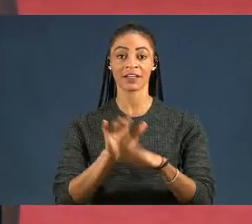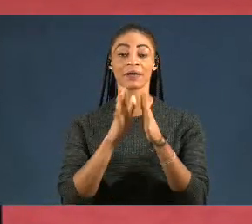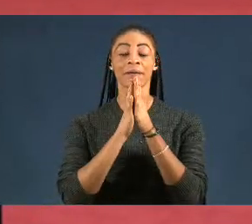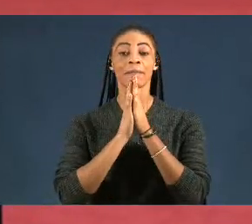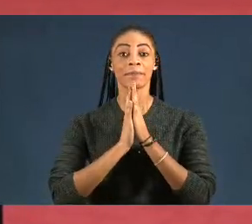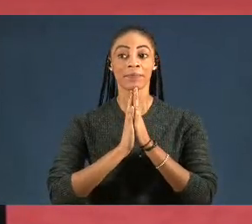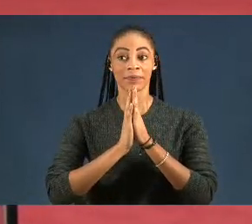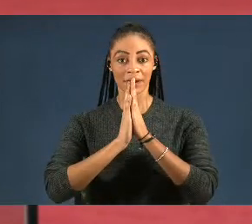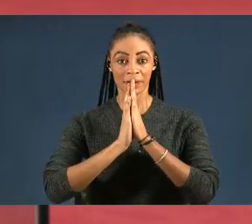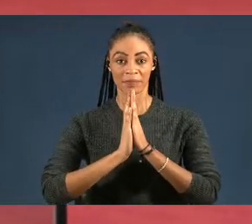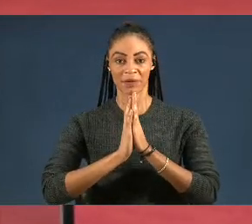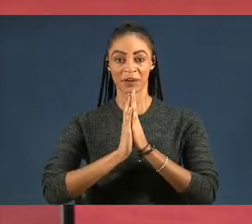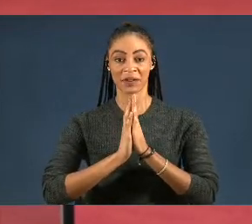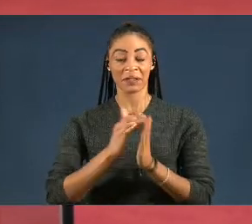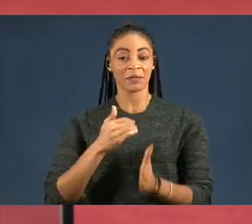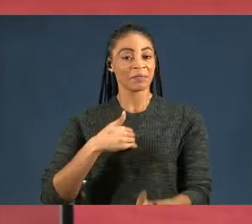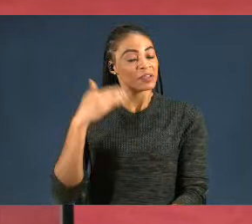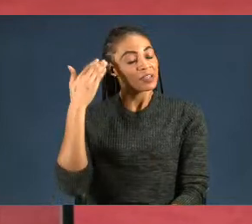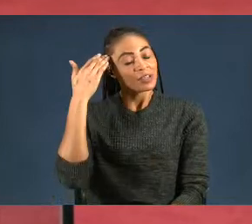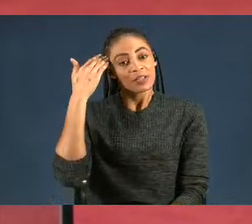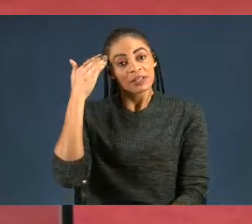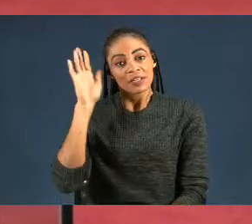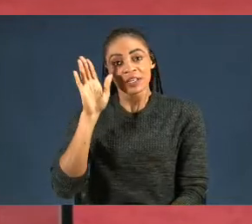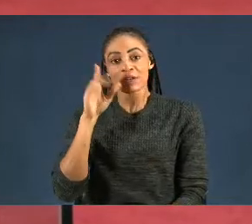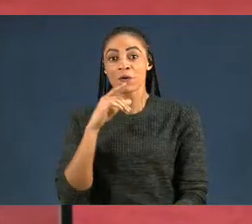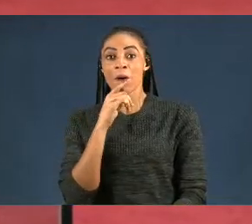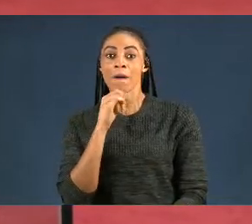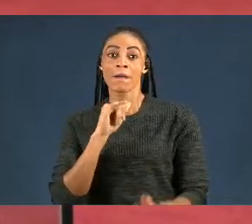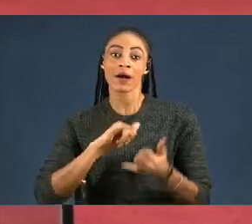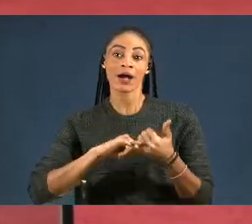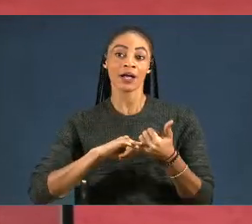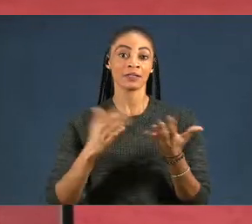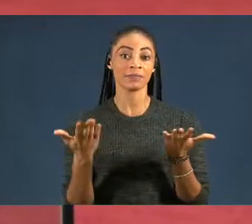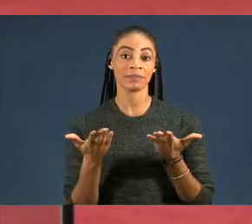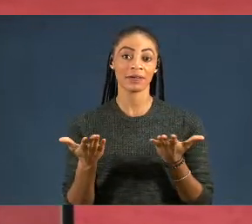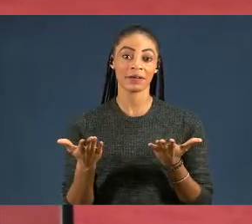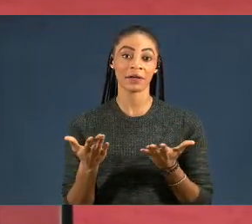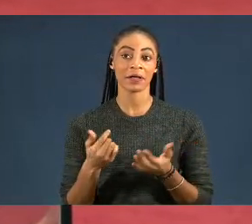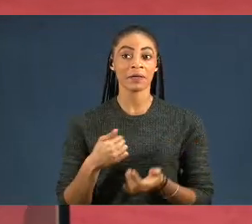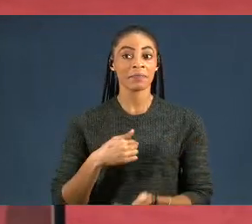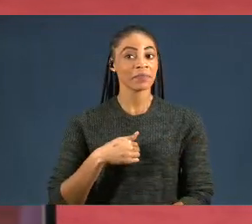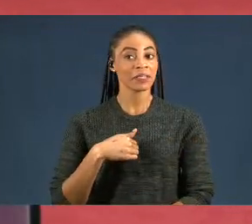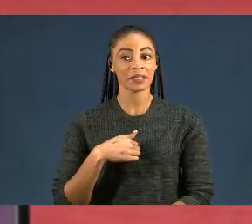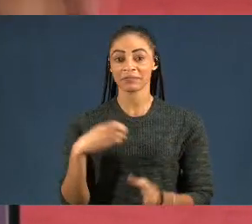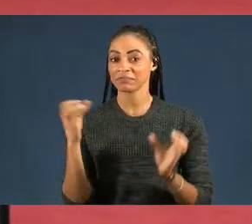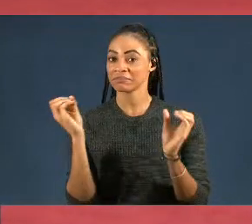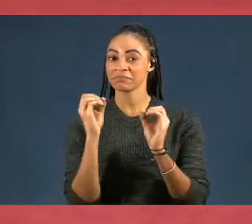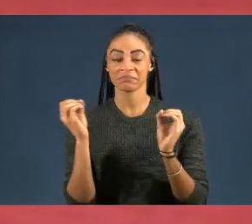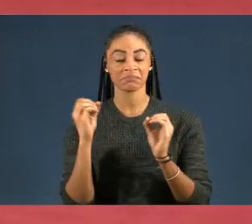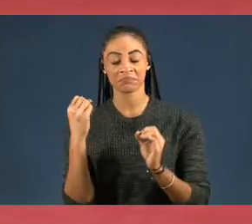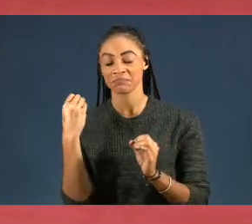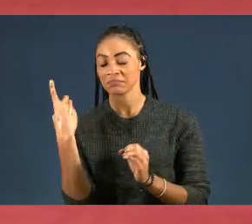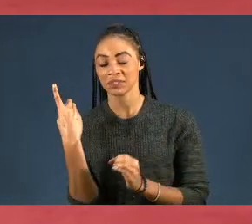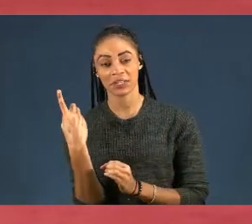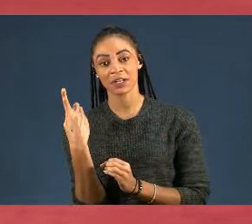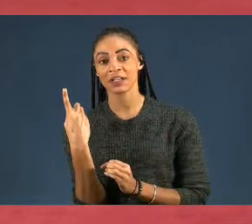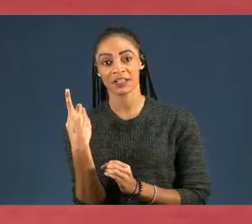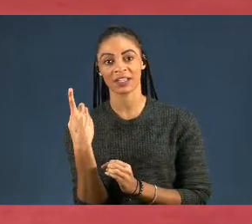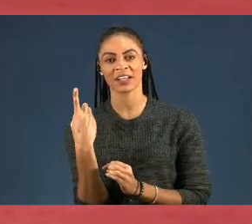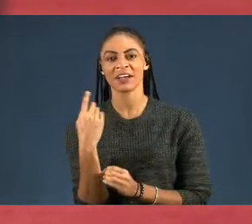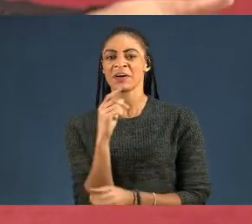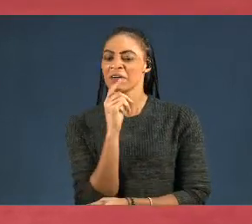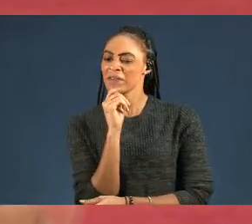didn't even know where my husband was, Pastor Riggs. I had no idea. Actually, I was wondering why he's taking